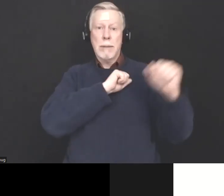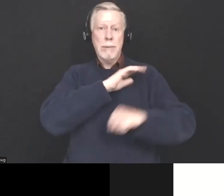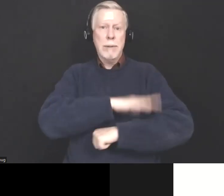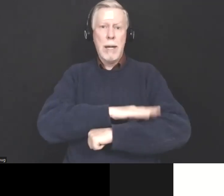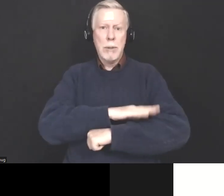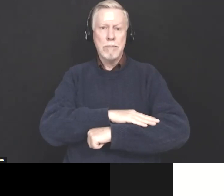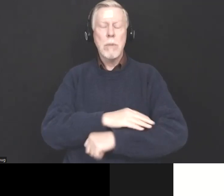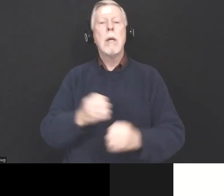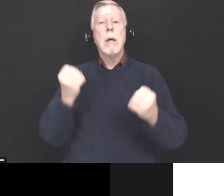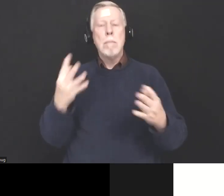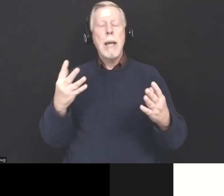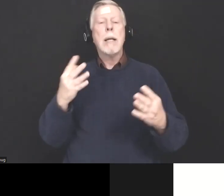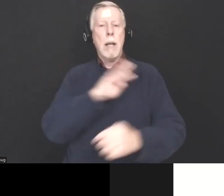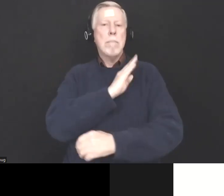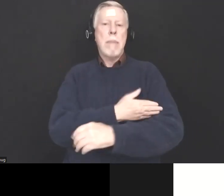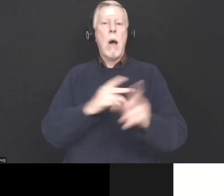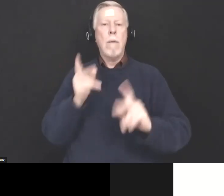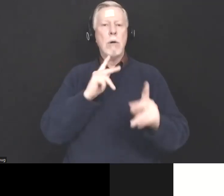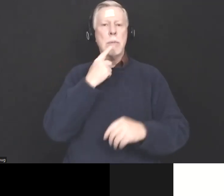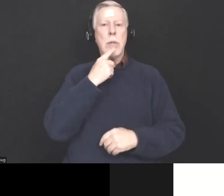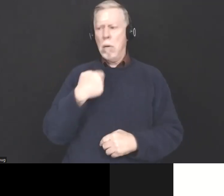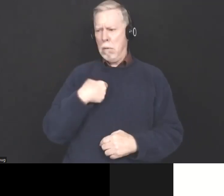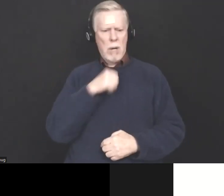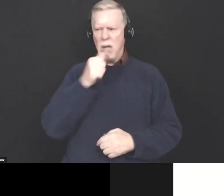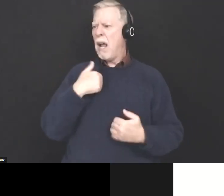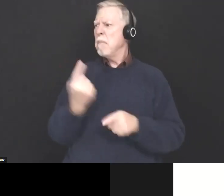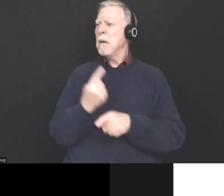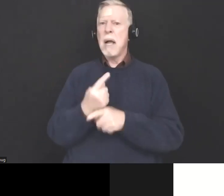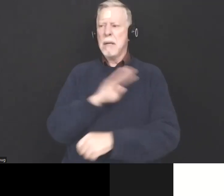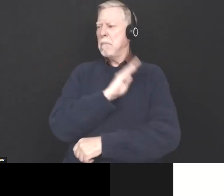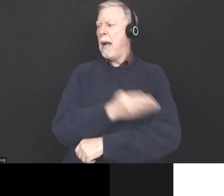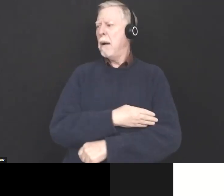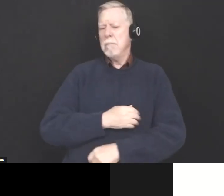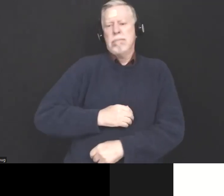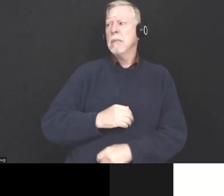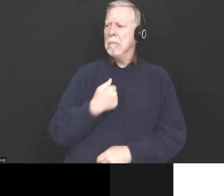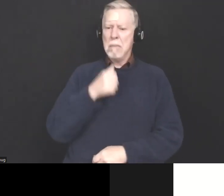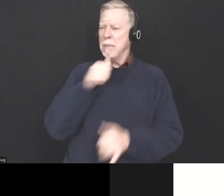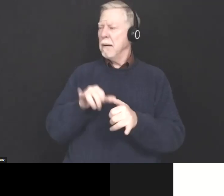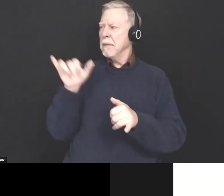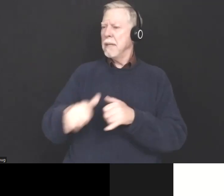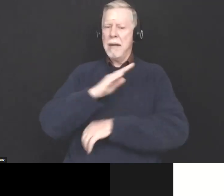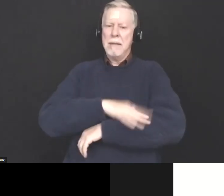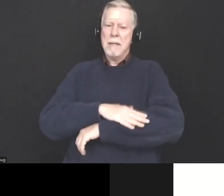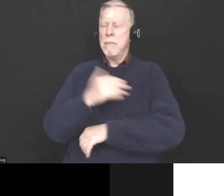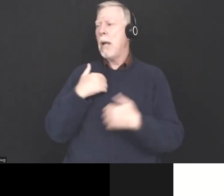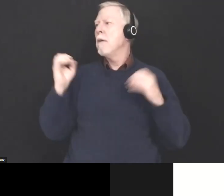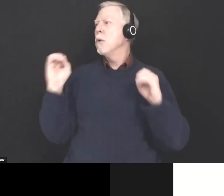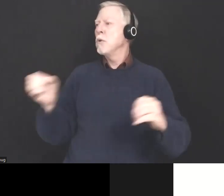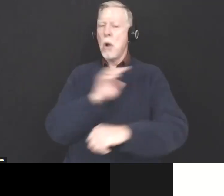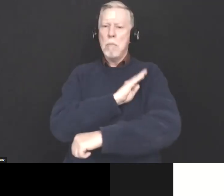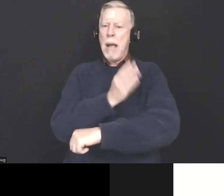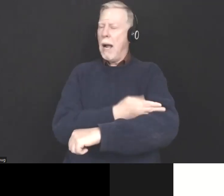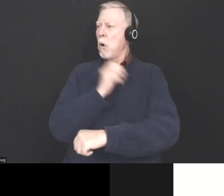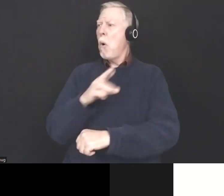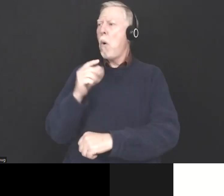of powerful people, oh, I ain't going to have my regular power. They're just like the rest of us. I ain't staying at a table where I've got no power or